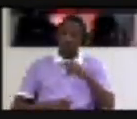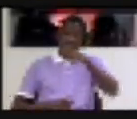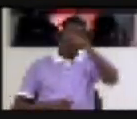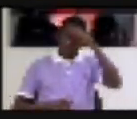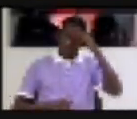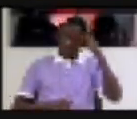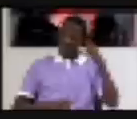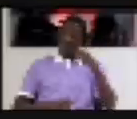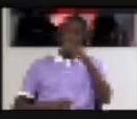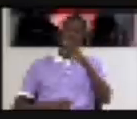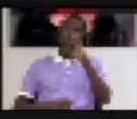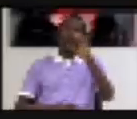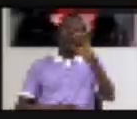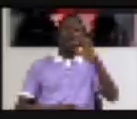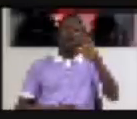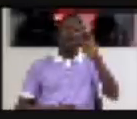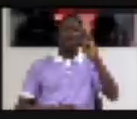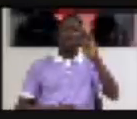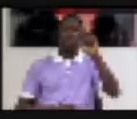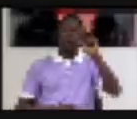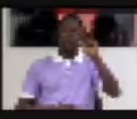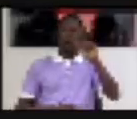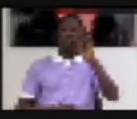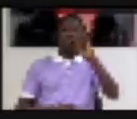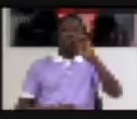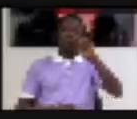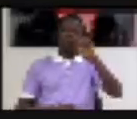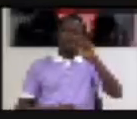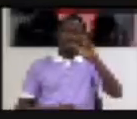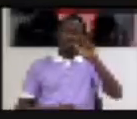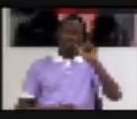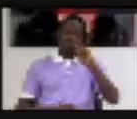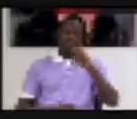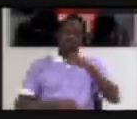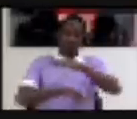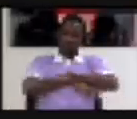I served from 1994 up to 2001.